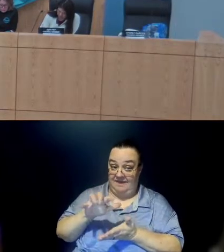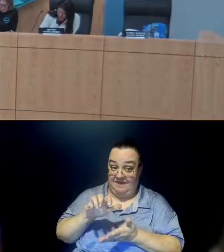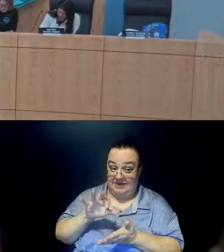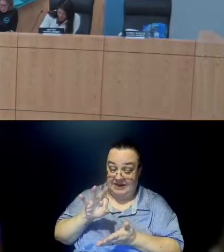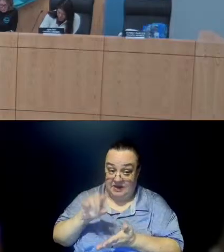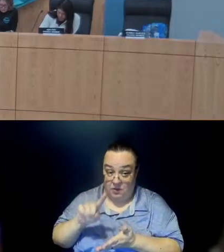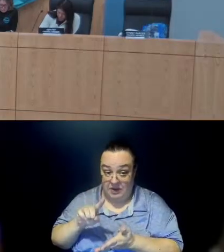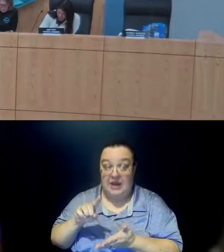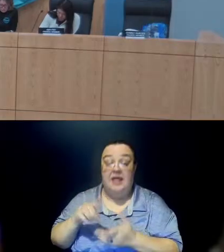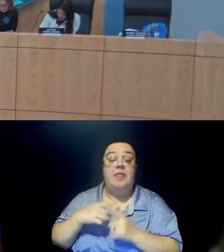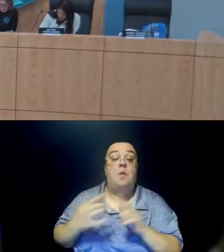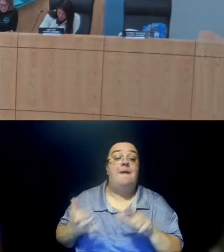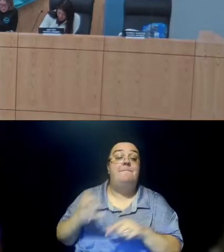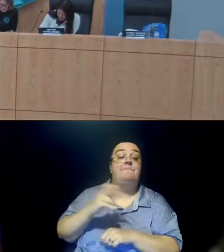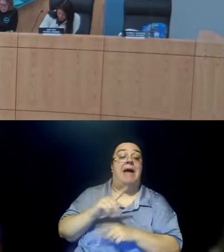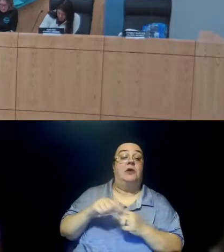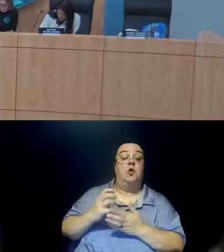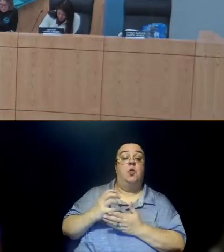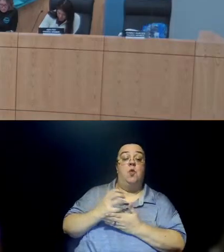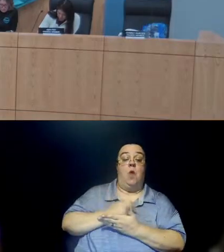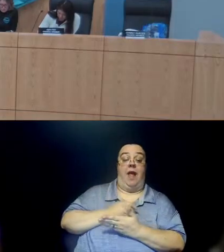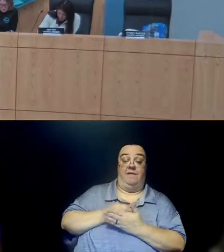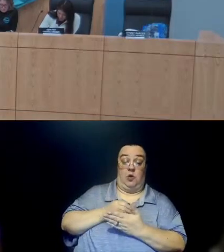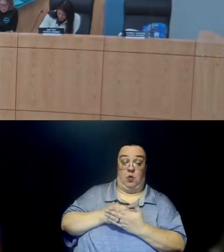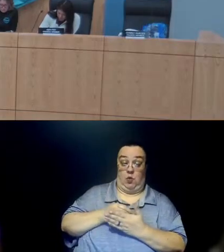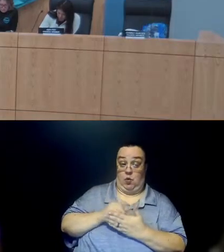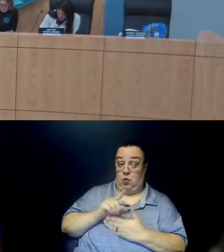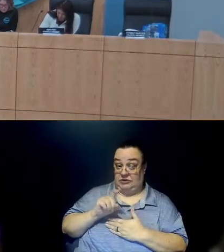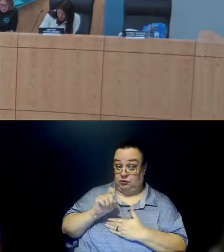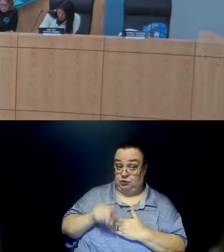we're back to the revenue question.